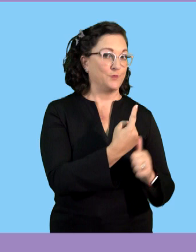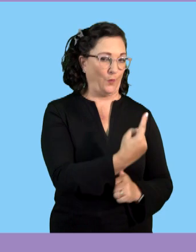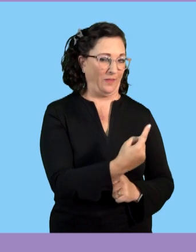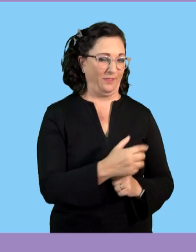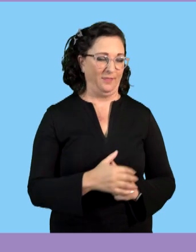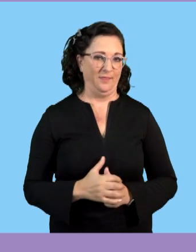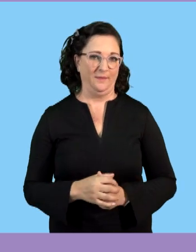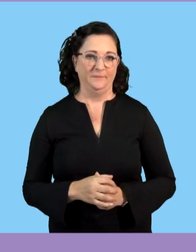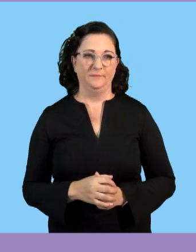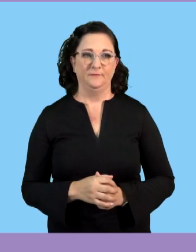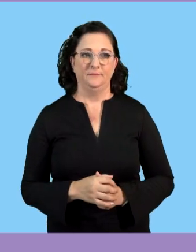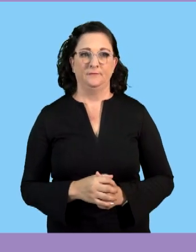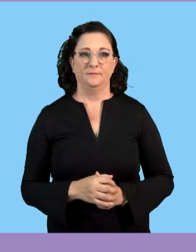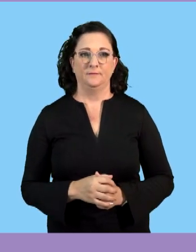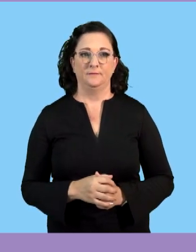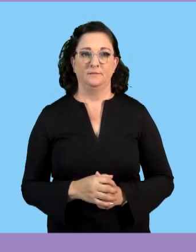1.